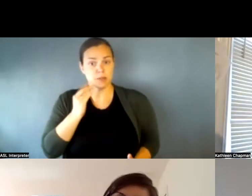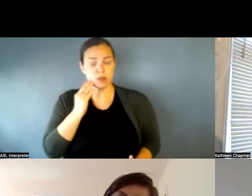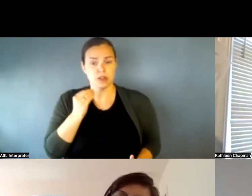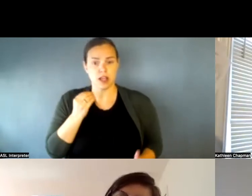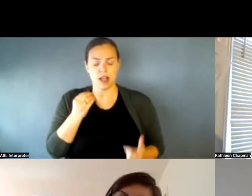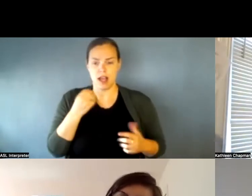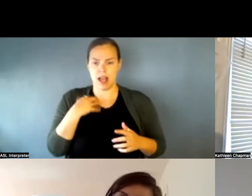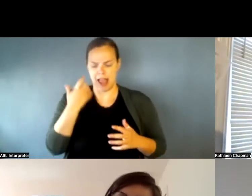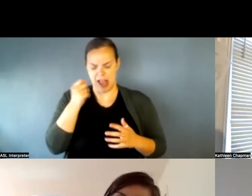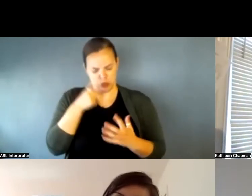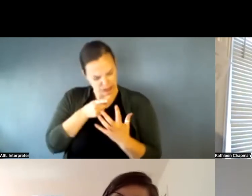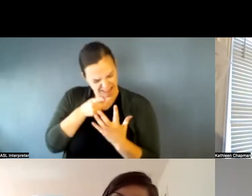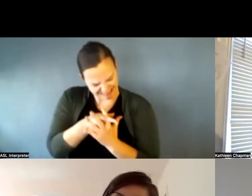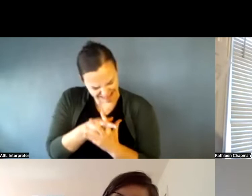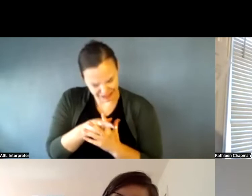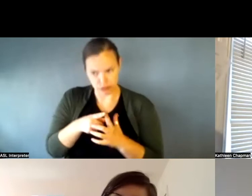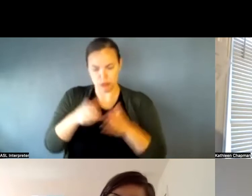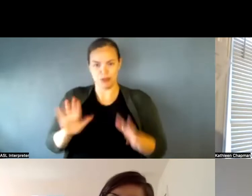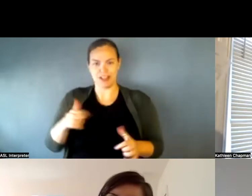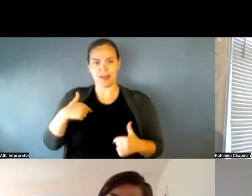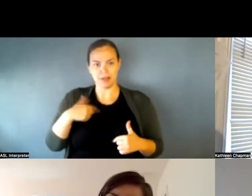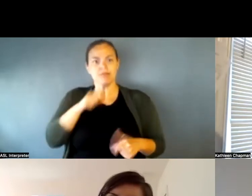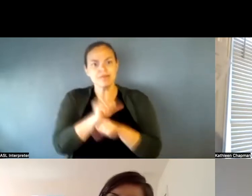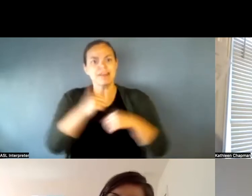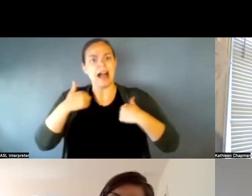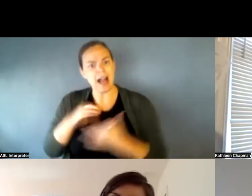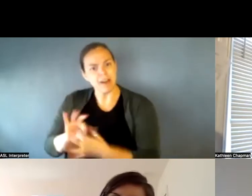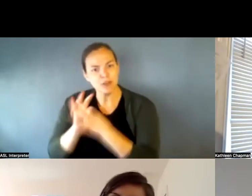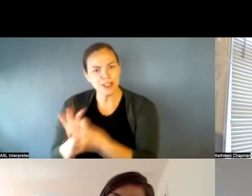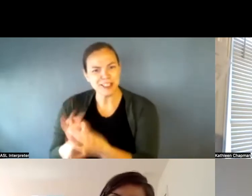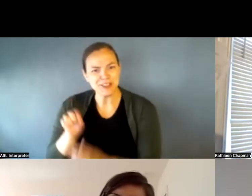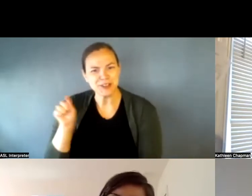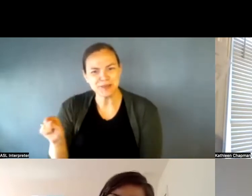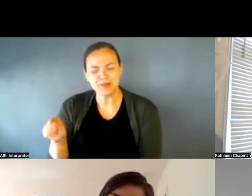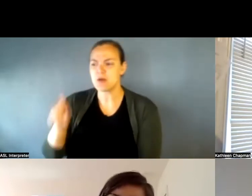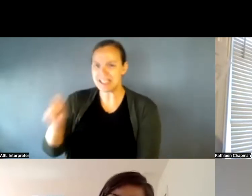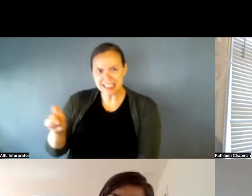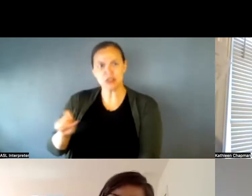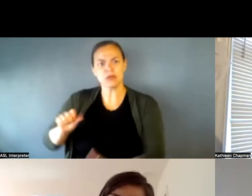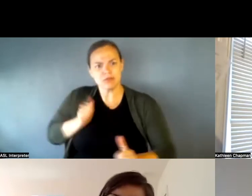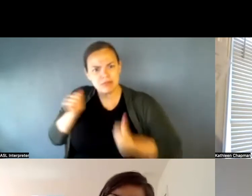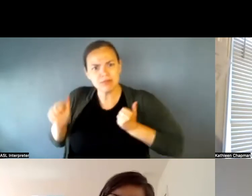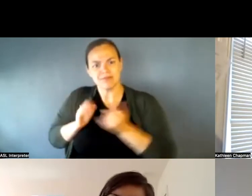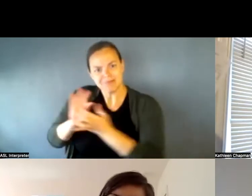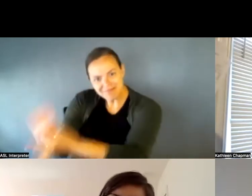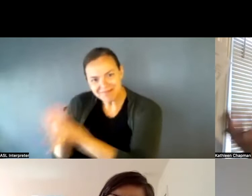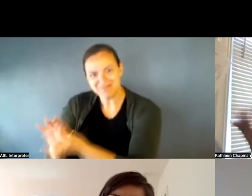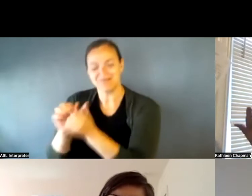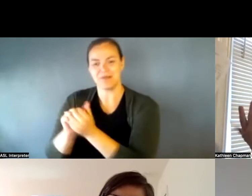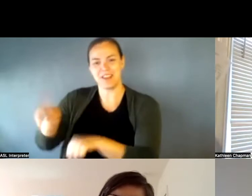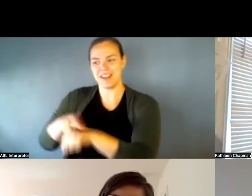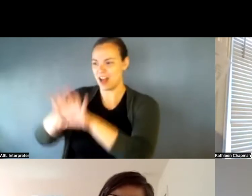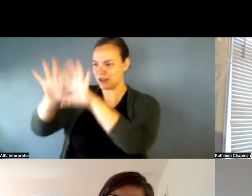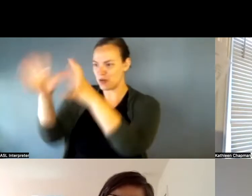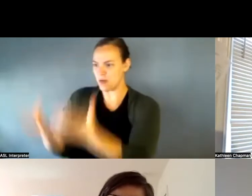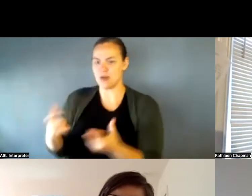me, into my head, that actually there are relationships that we really need to cultivate with the natural world in order to kind of get